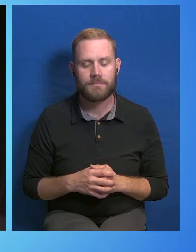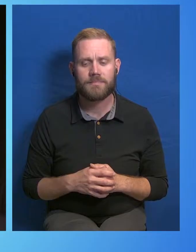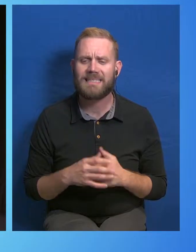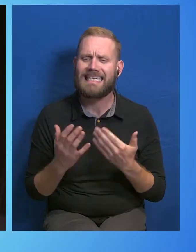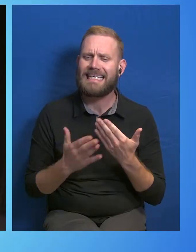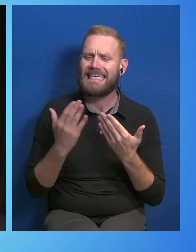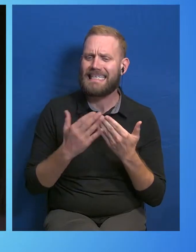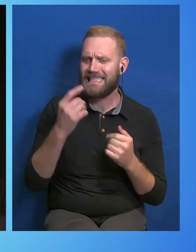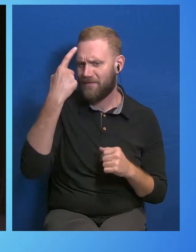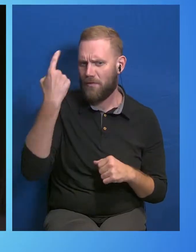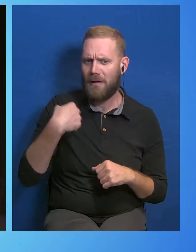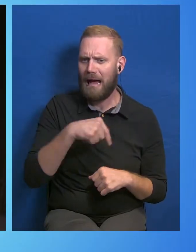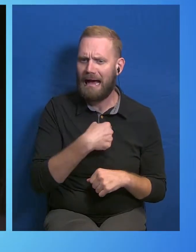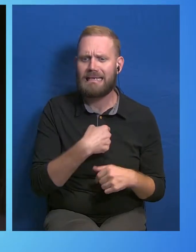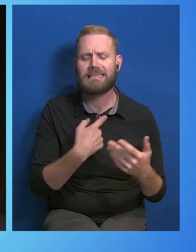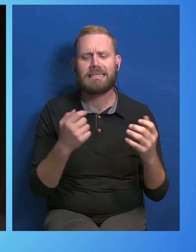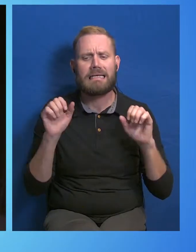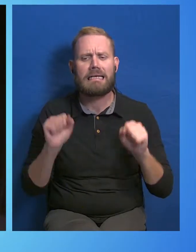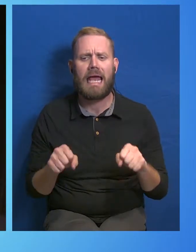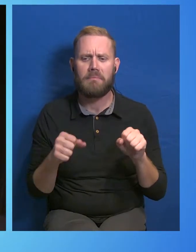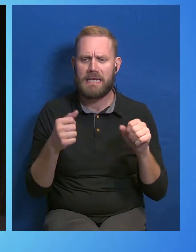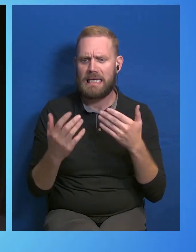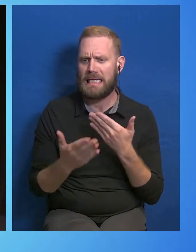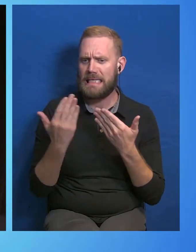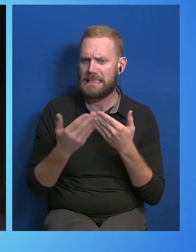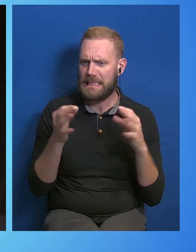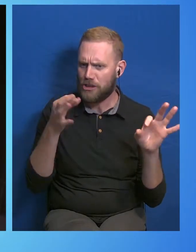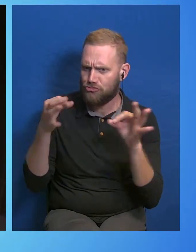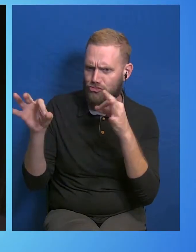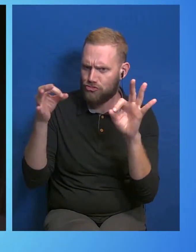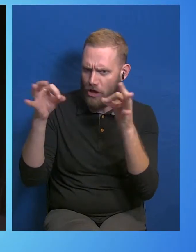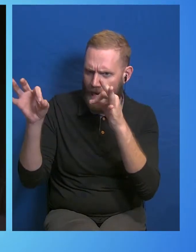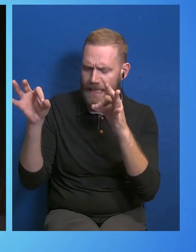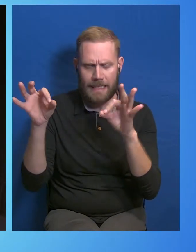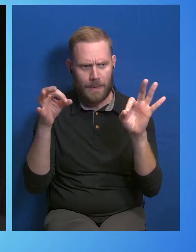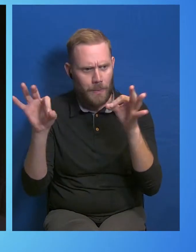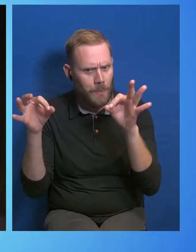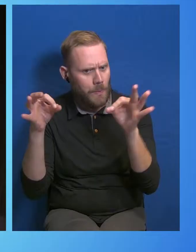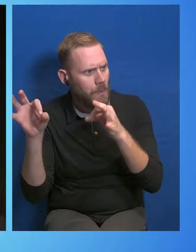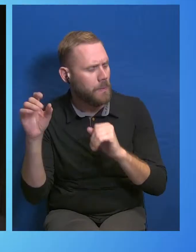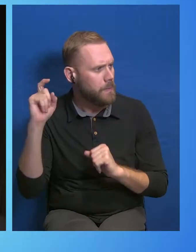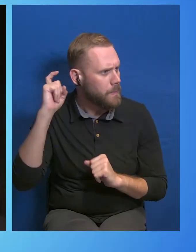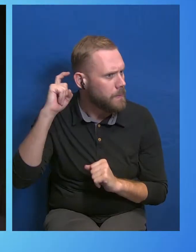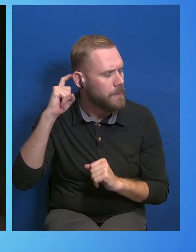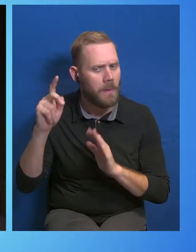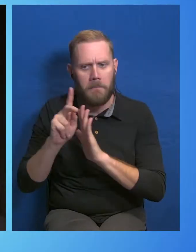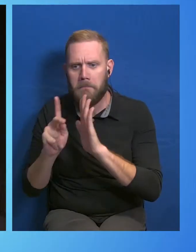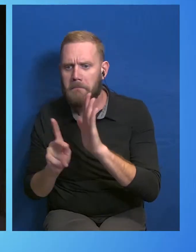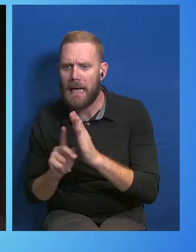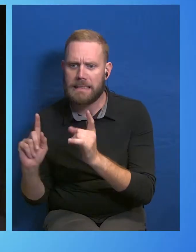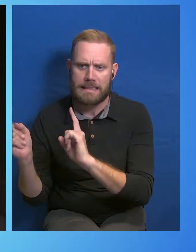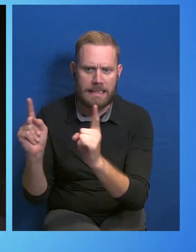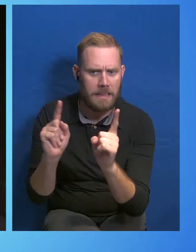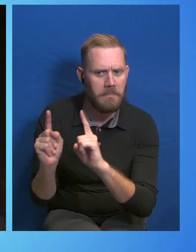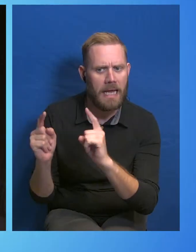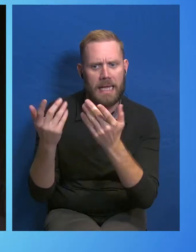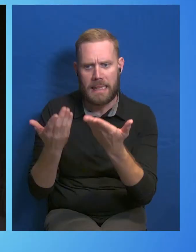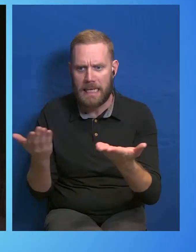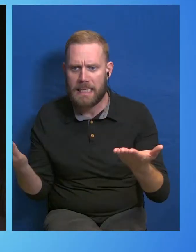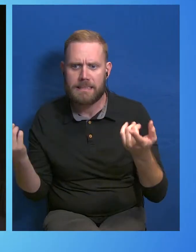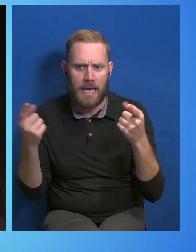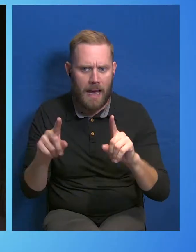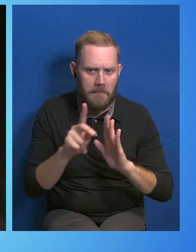It's easy for us to become distracted by policy debates,